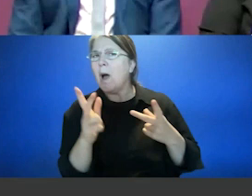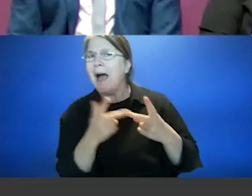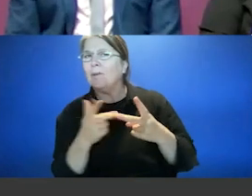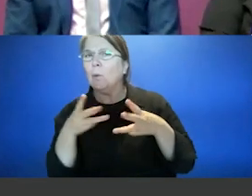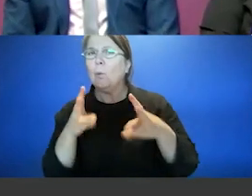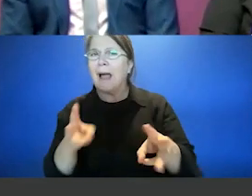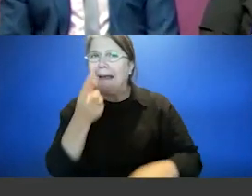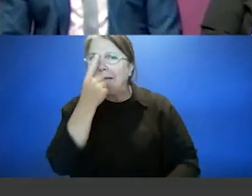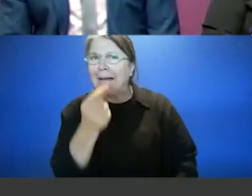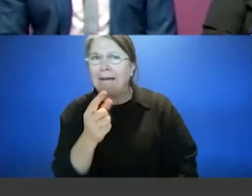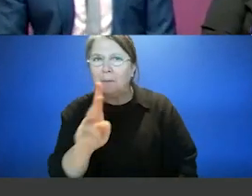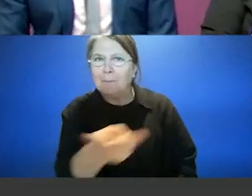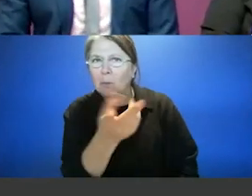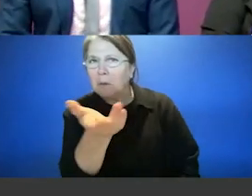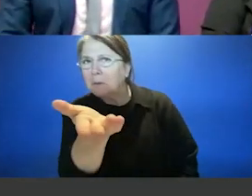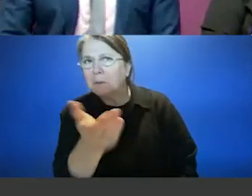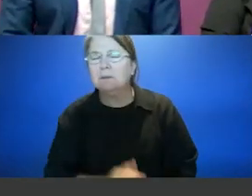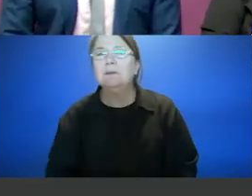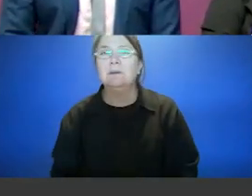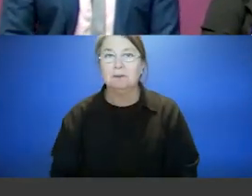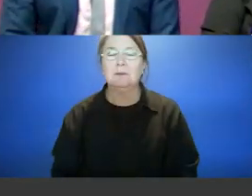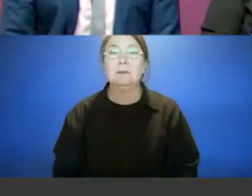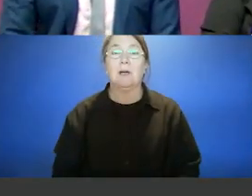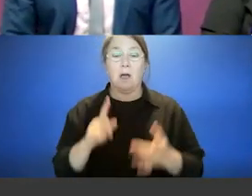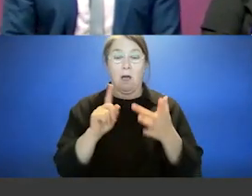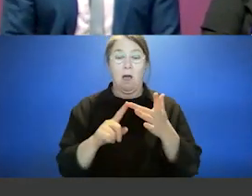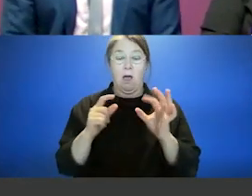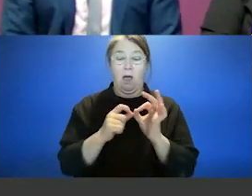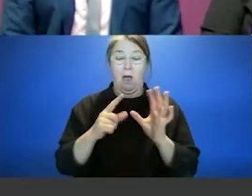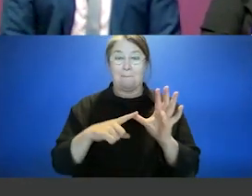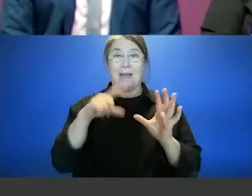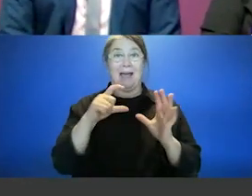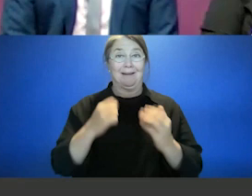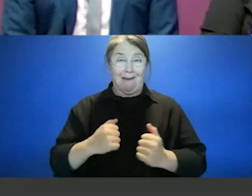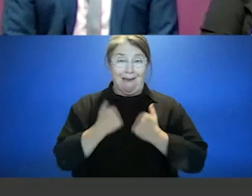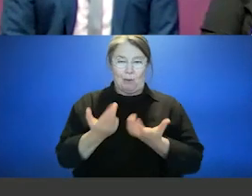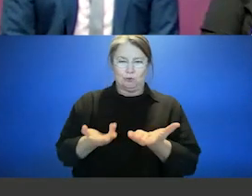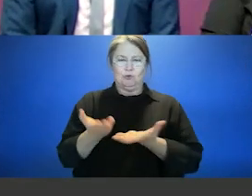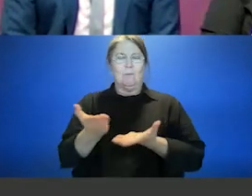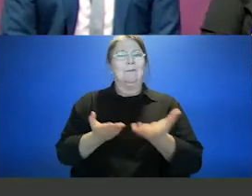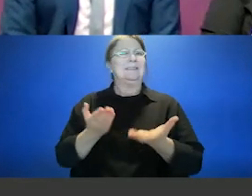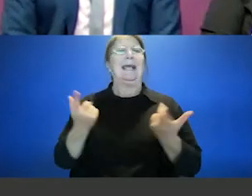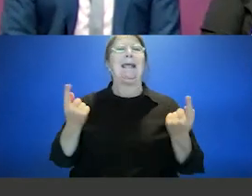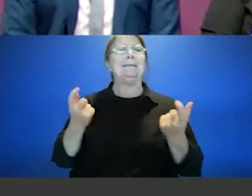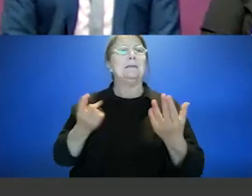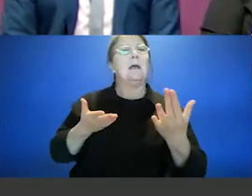both Bruce and Sue? Yeah, so at IBAC, we aim to provide an accessible service to the community.